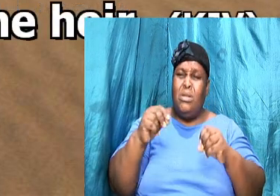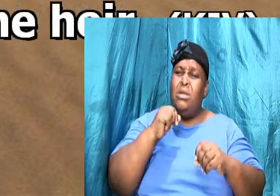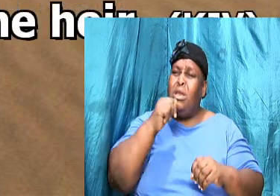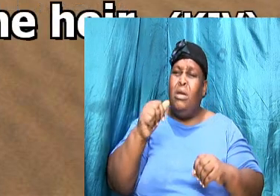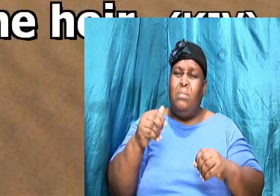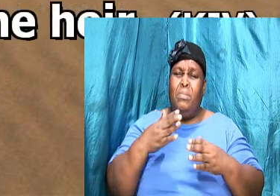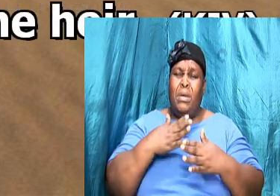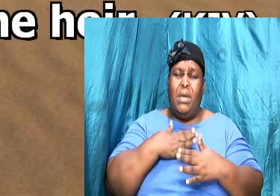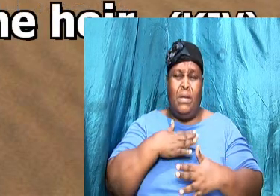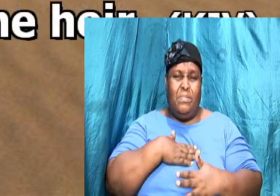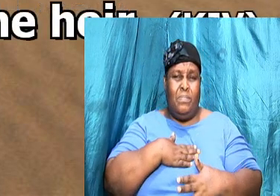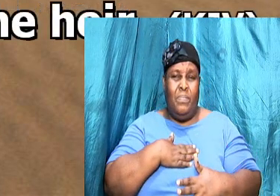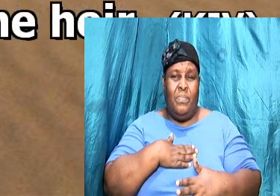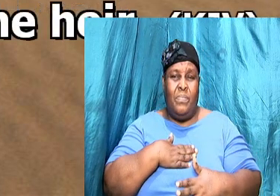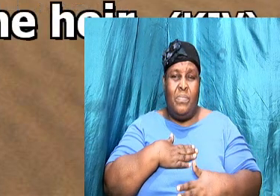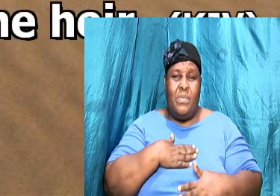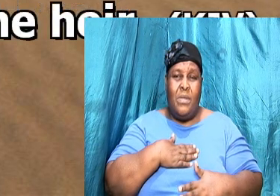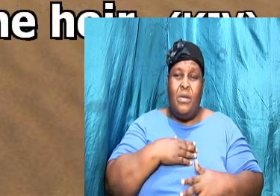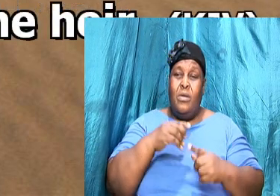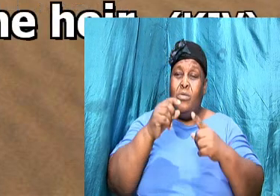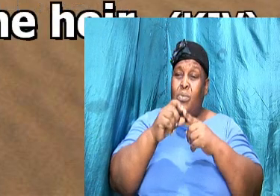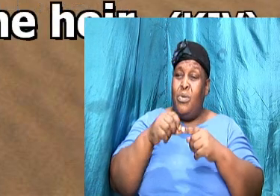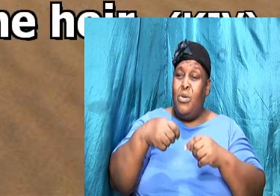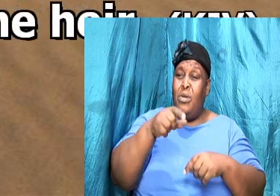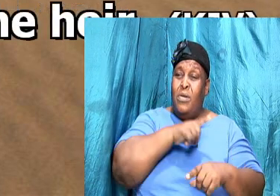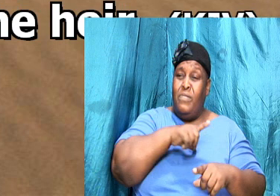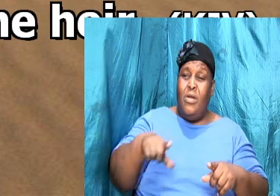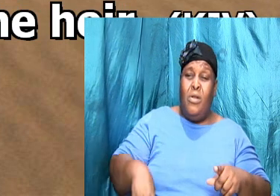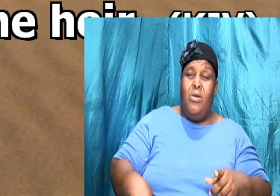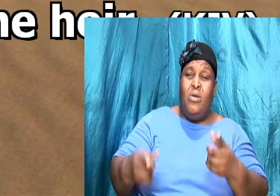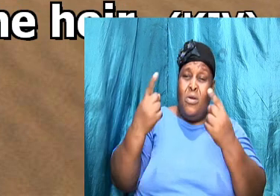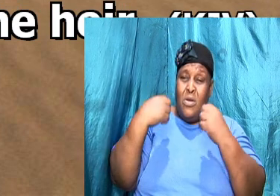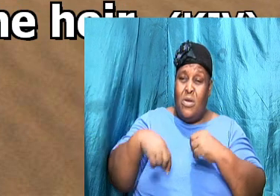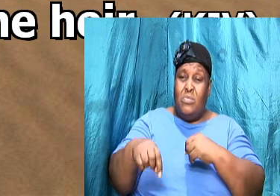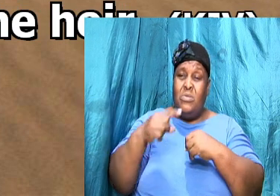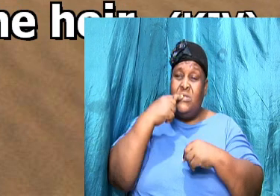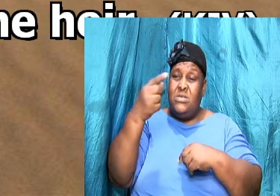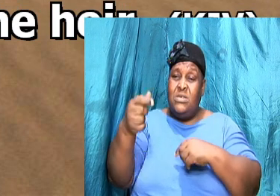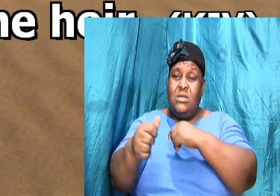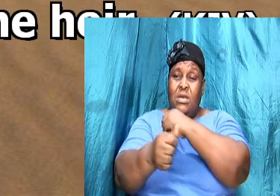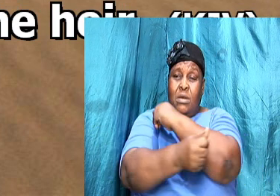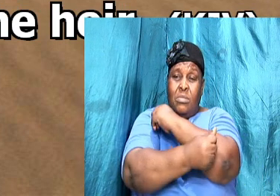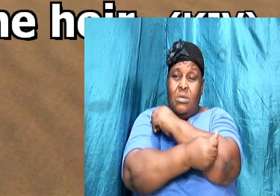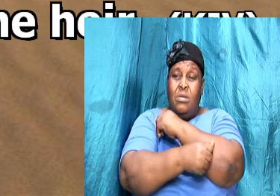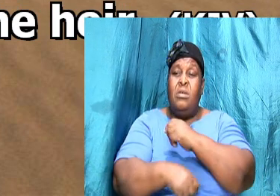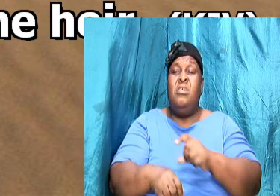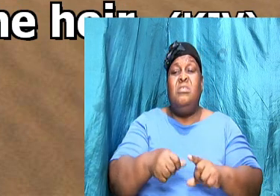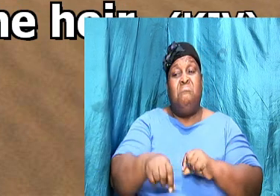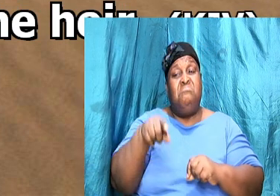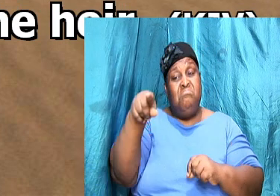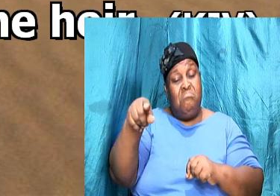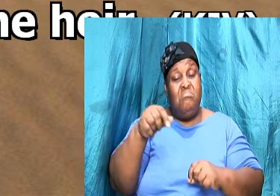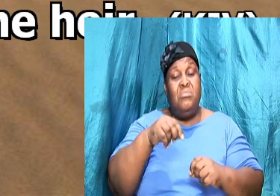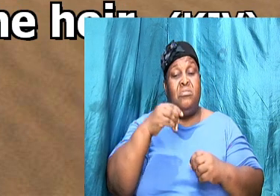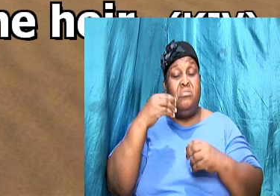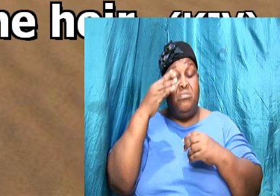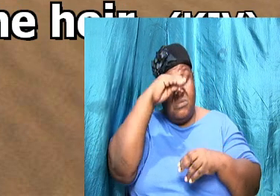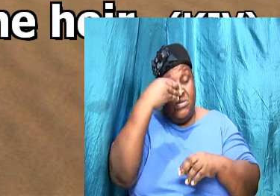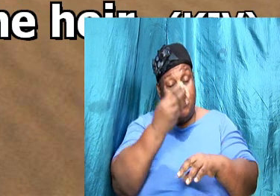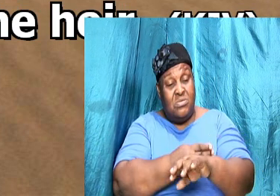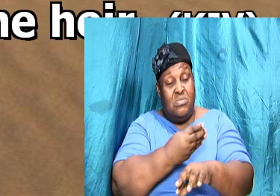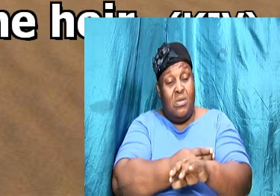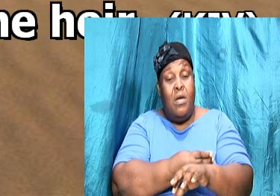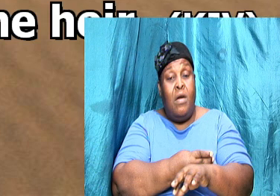And behold, the word of the Lord came unto him, saying, This shall not be in thine ear, but he that shall